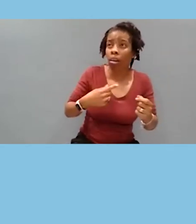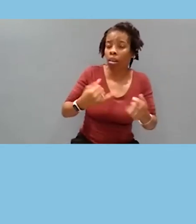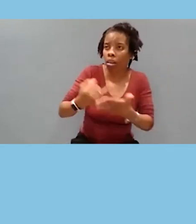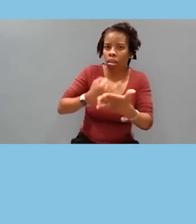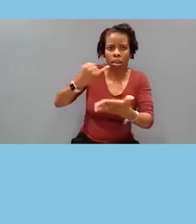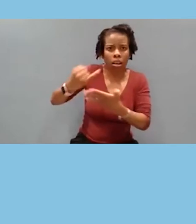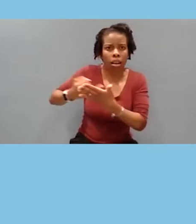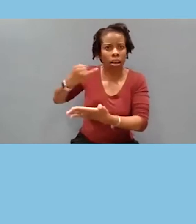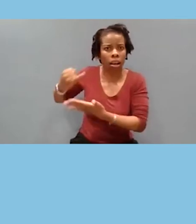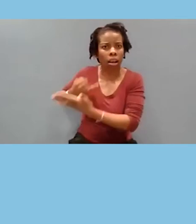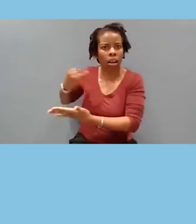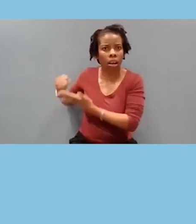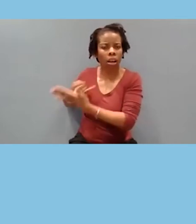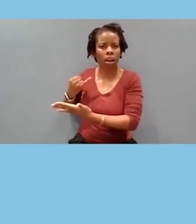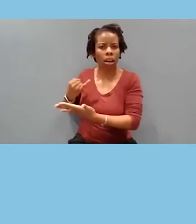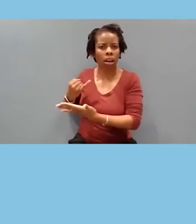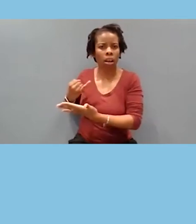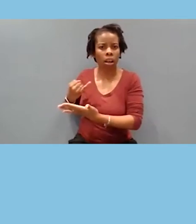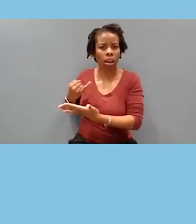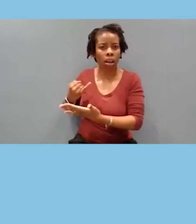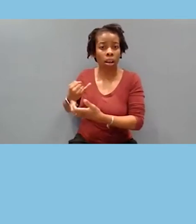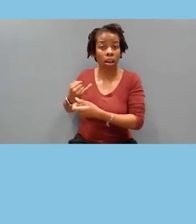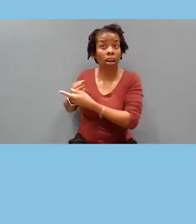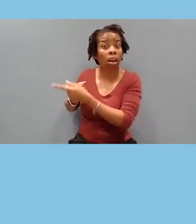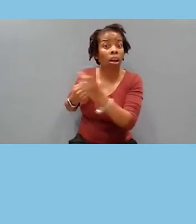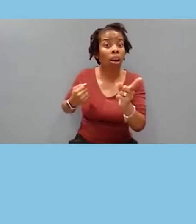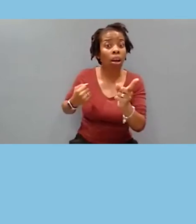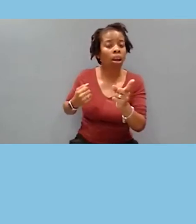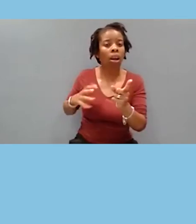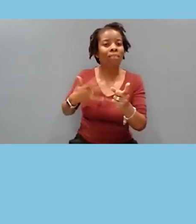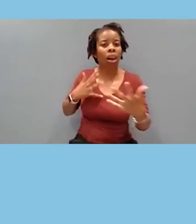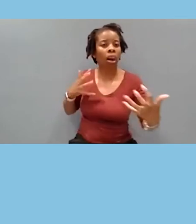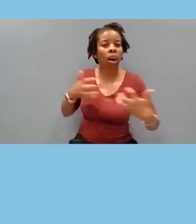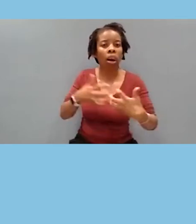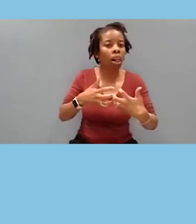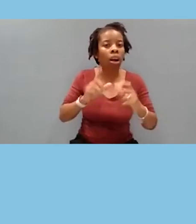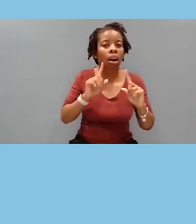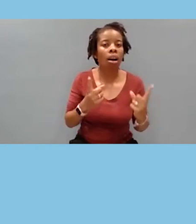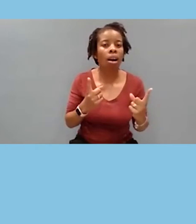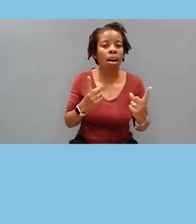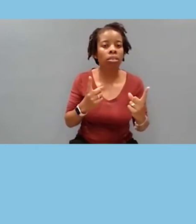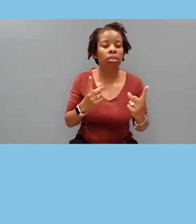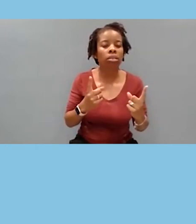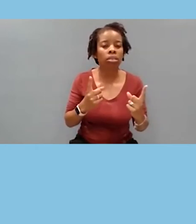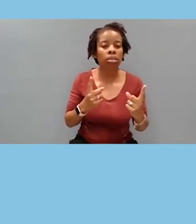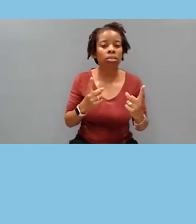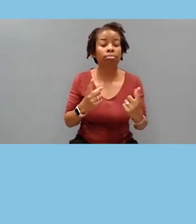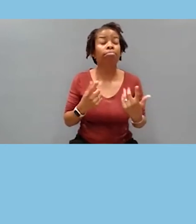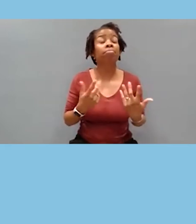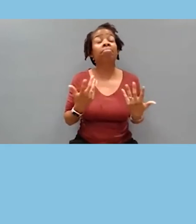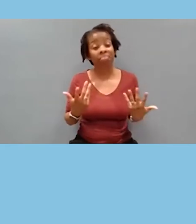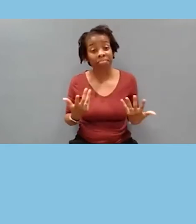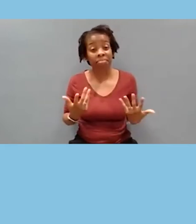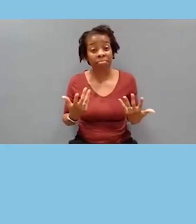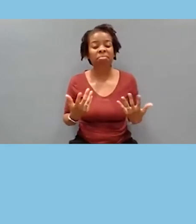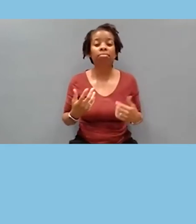the people who felt their belonging, who felt their fit. Clearly, whatever else access or